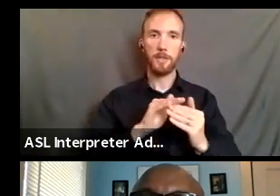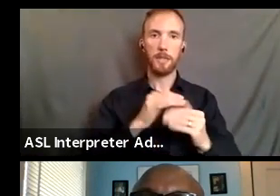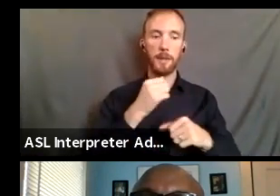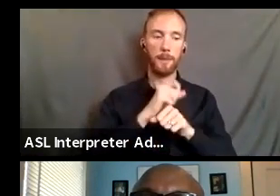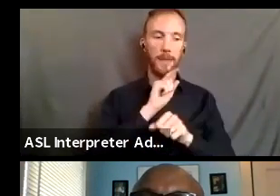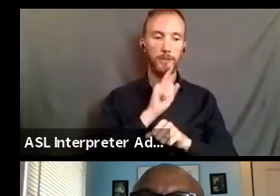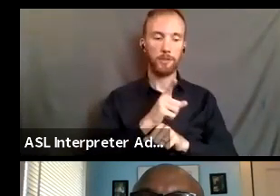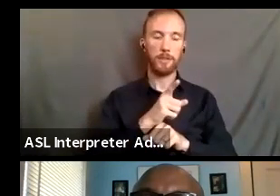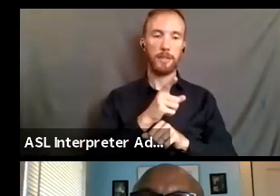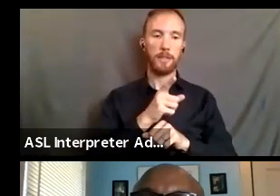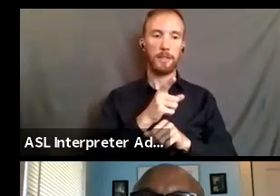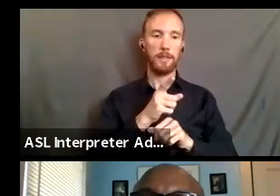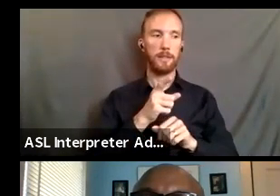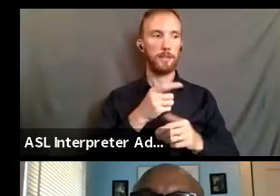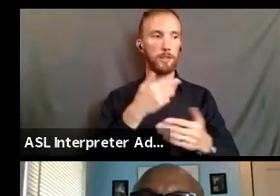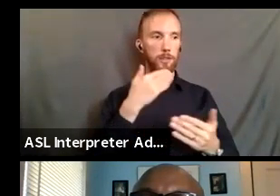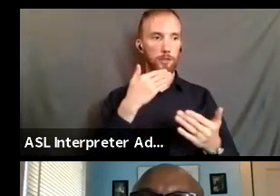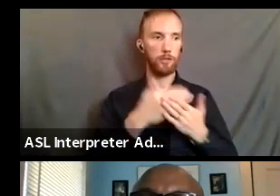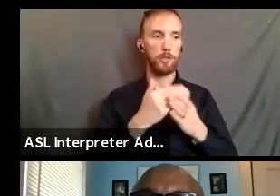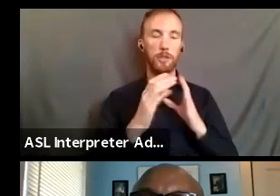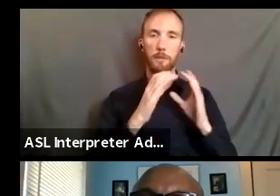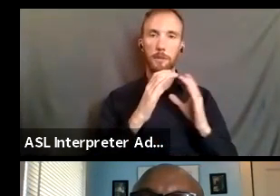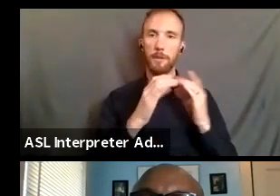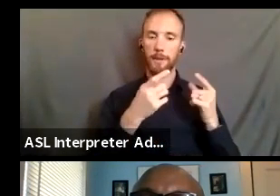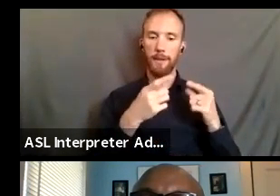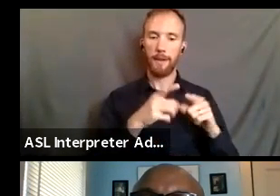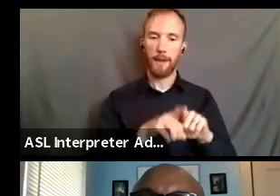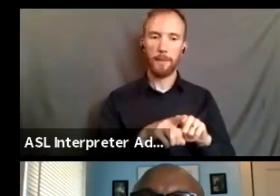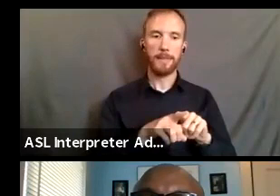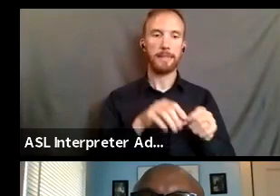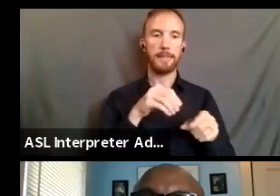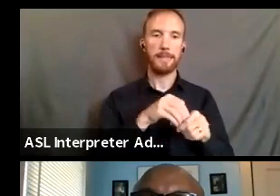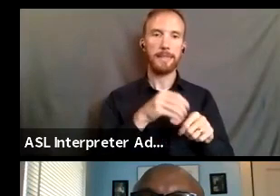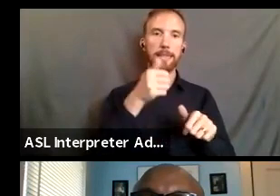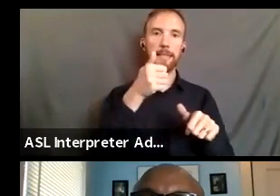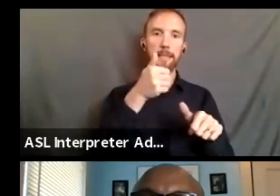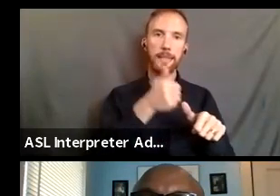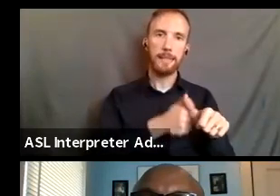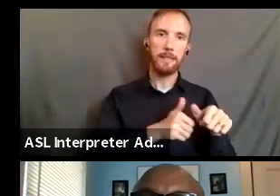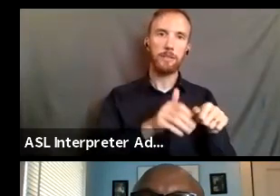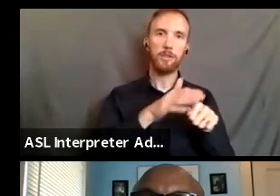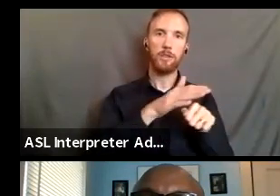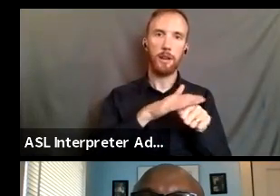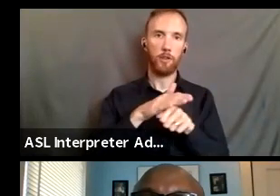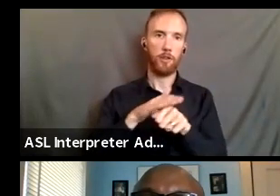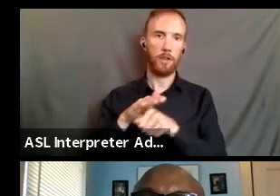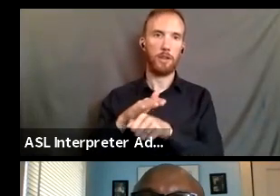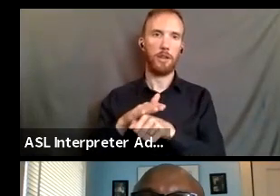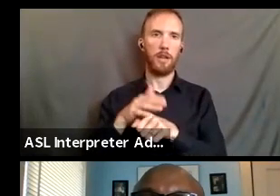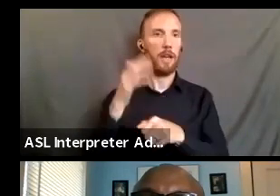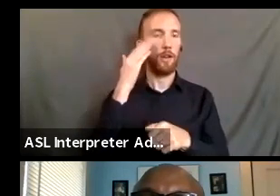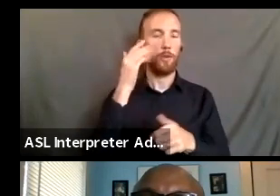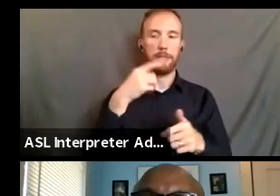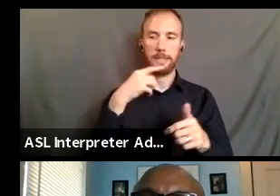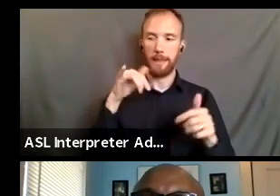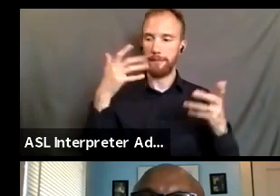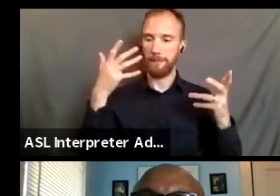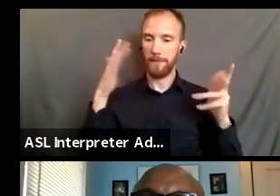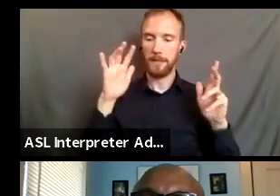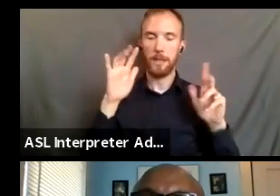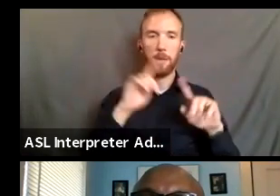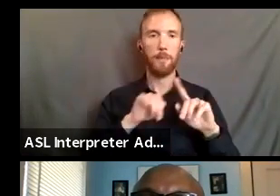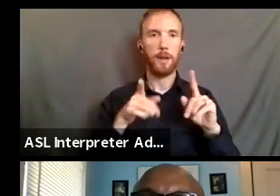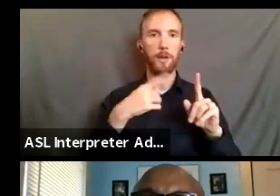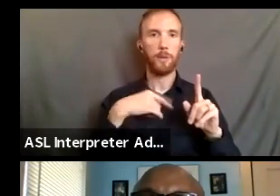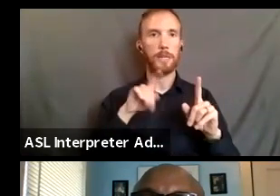code i know we've said it and it sounds great uh for the headlines but we're making progress